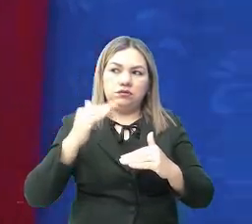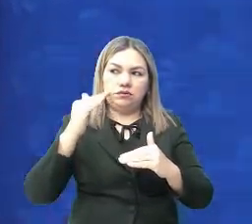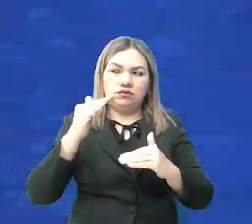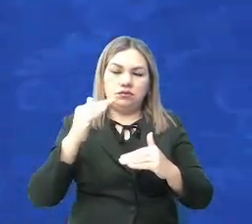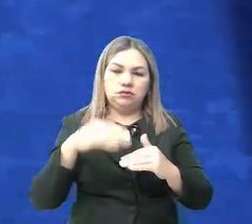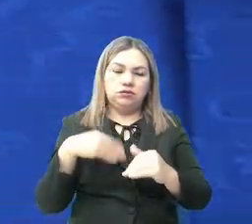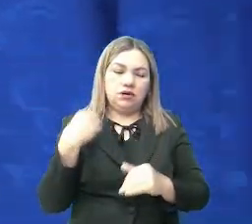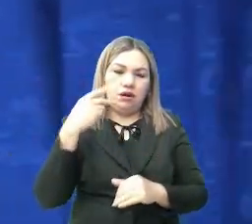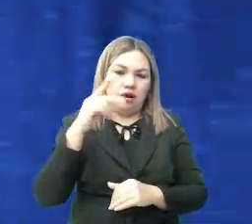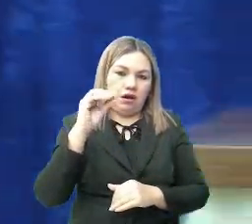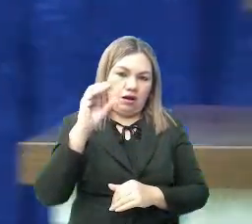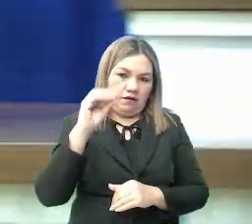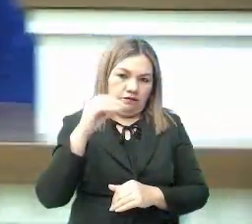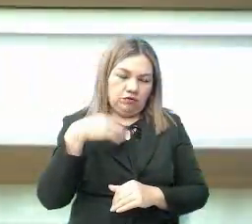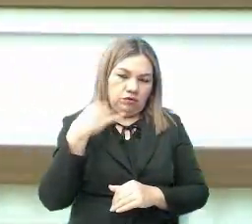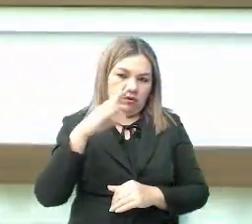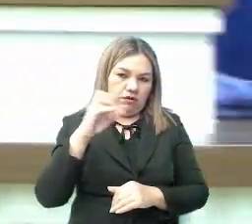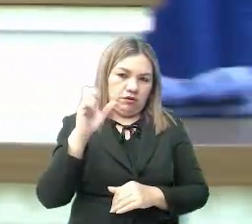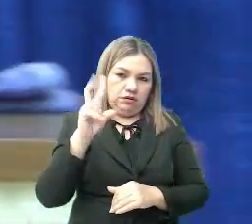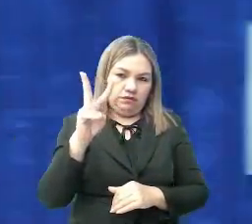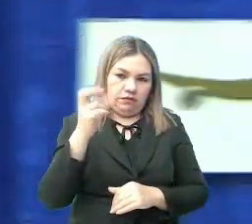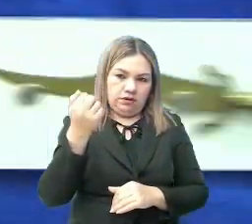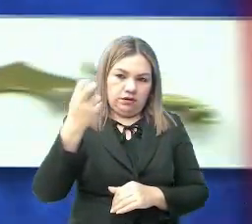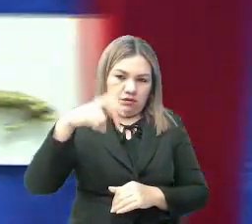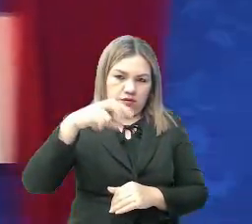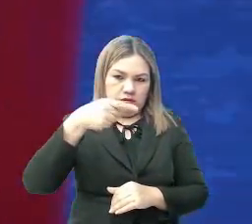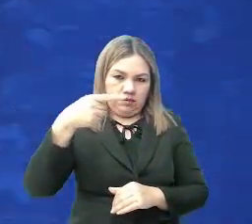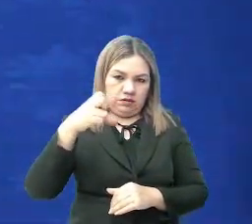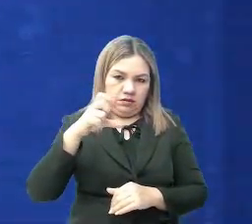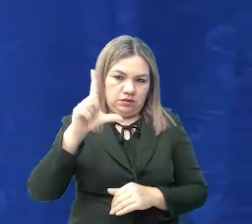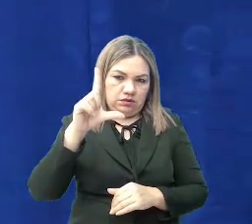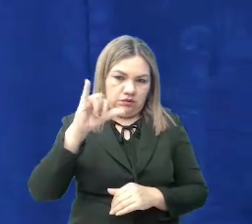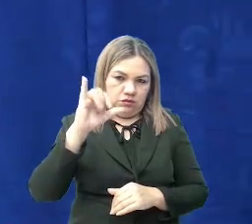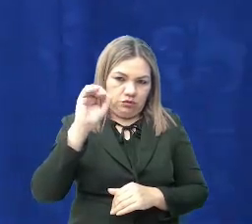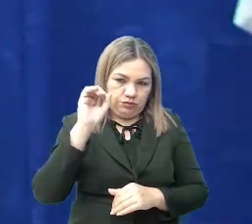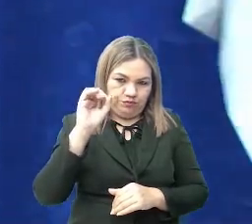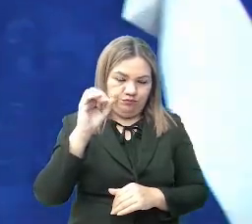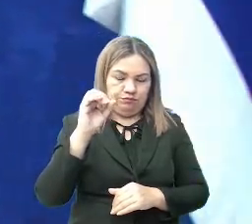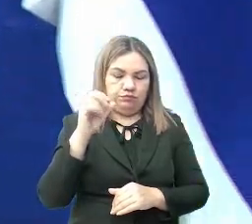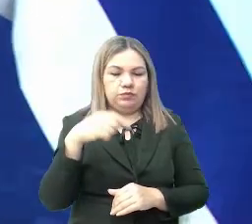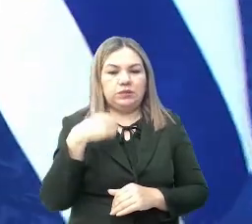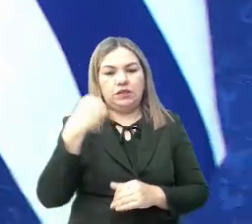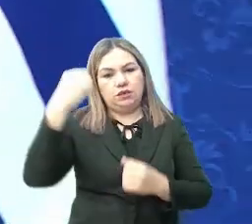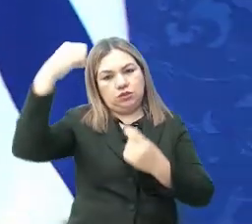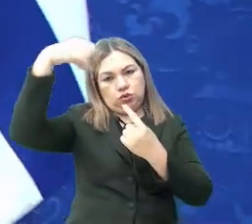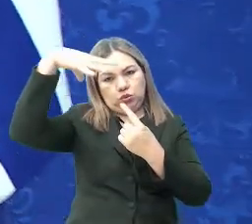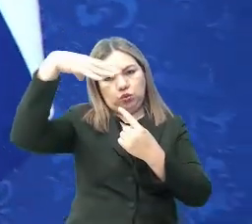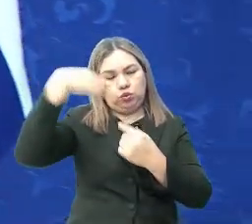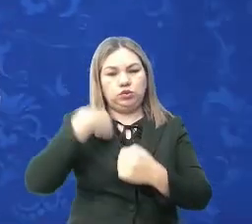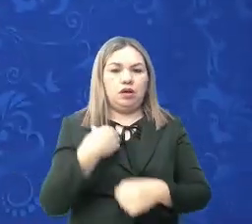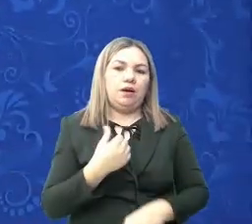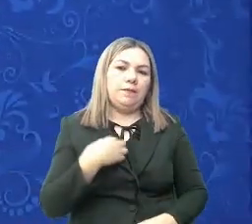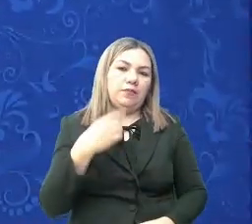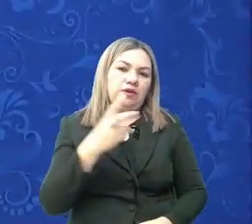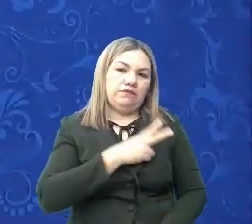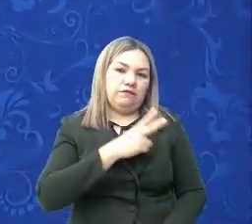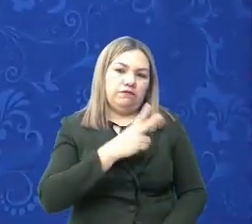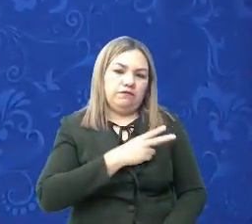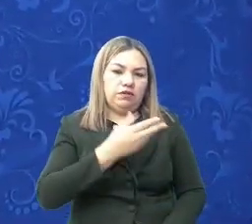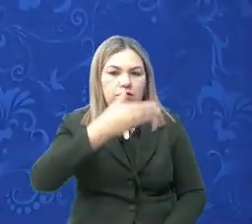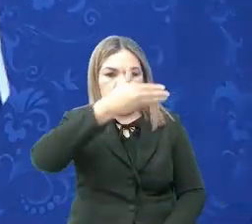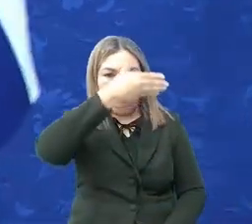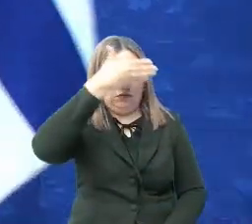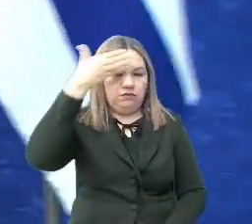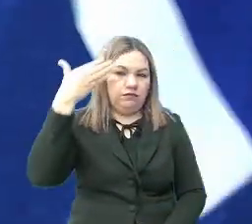up. They preached the gospel with my complete ears, and the gospel removed